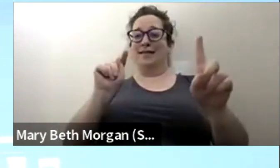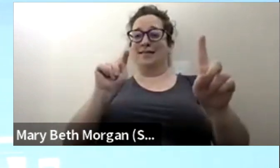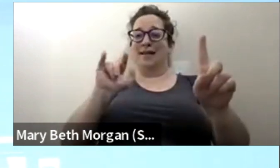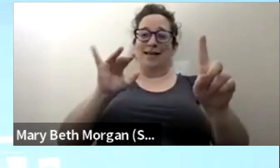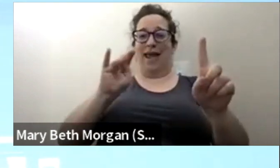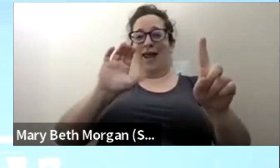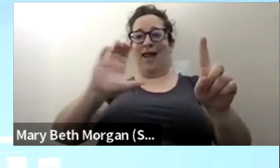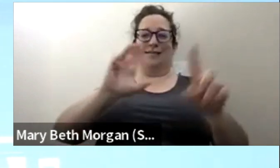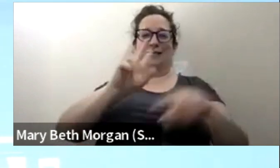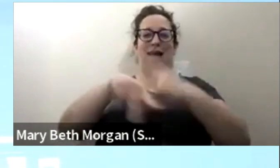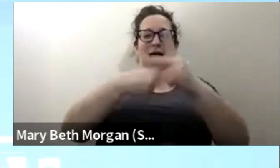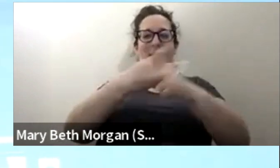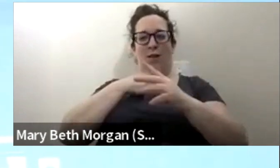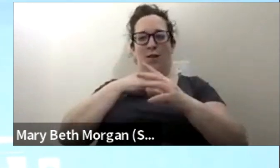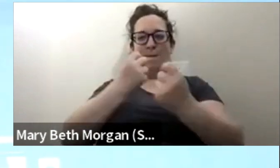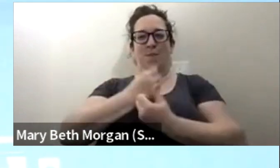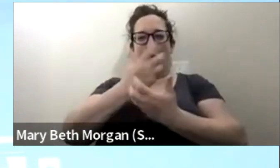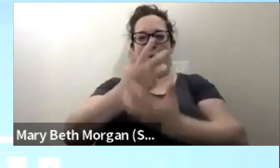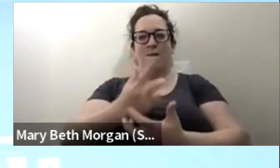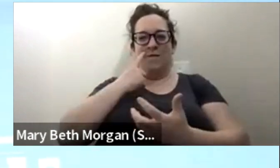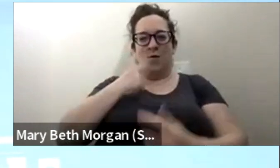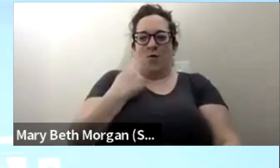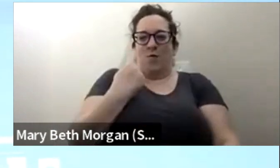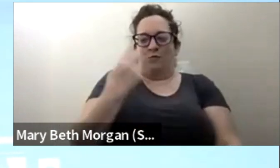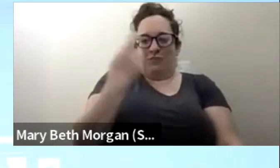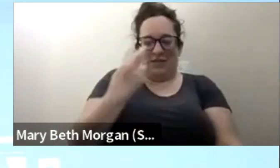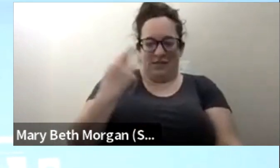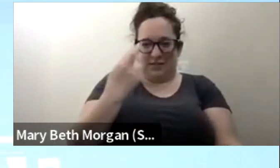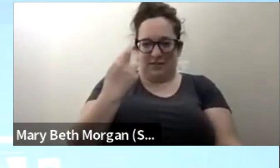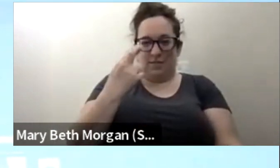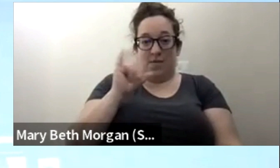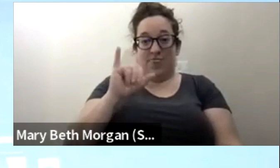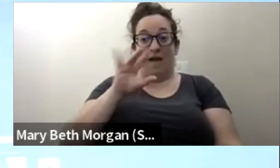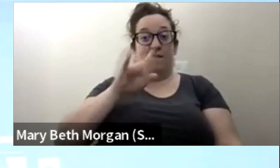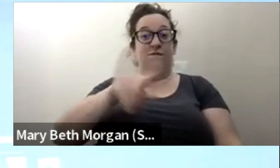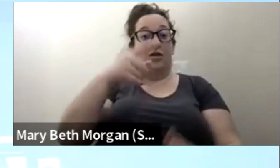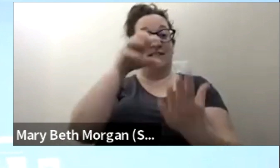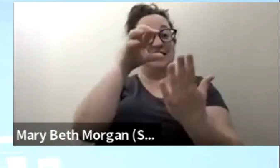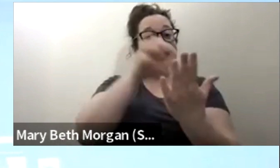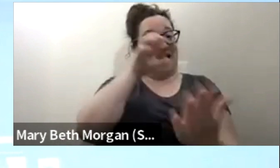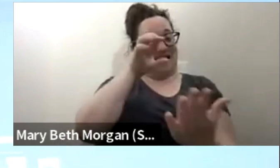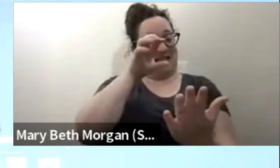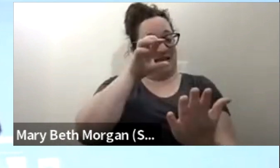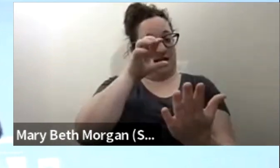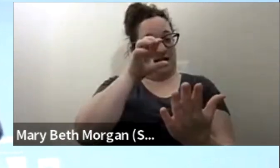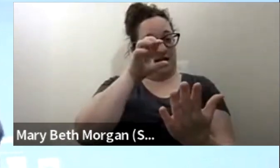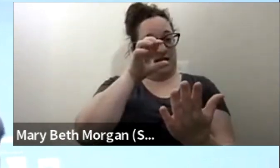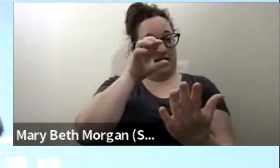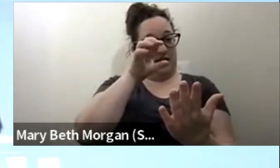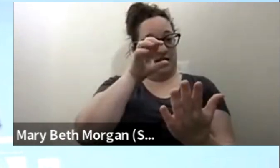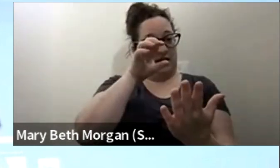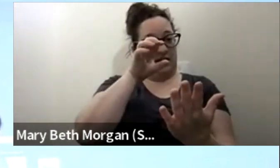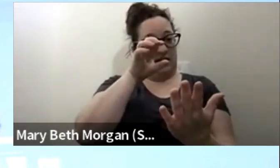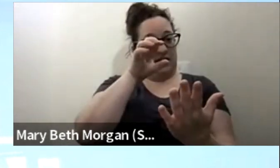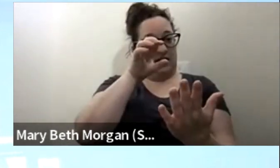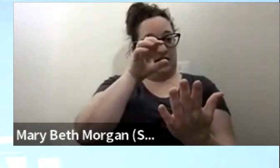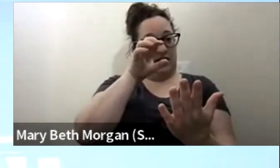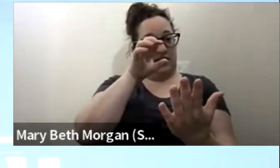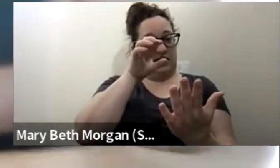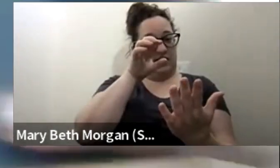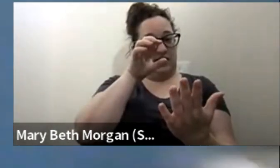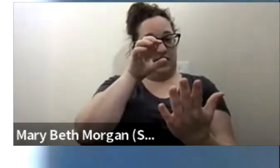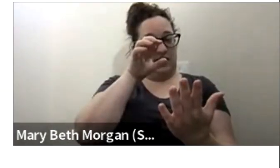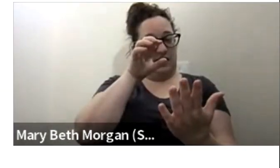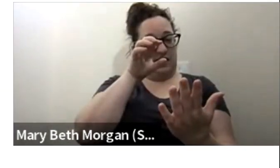that's a Titanic poem for a reason, but also just that first line of that first